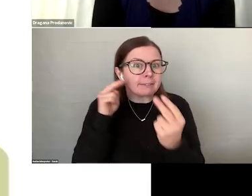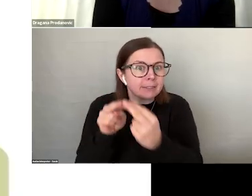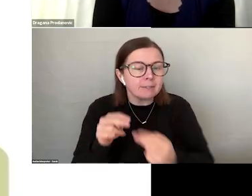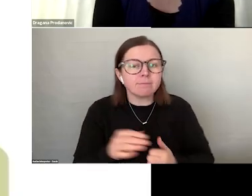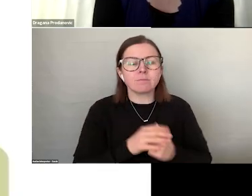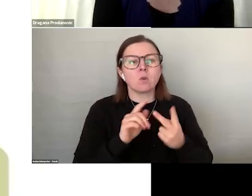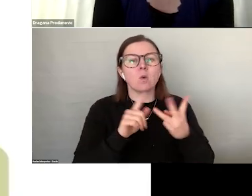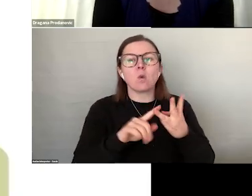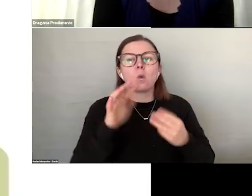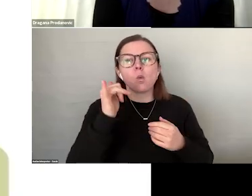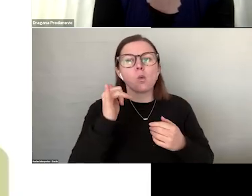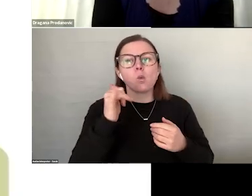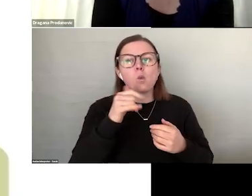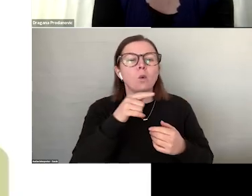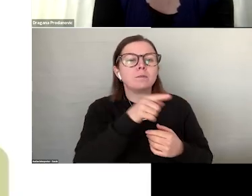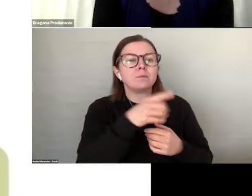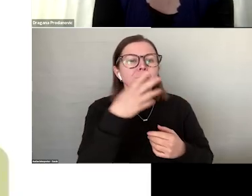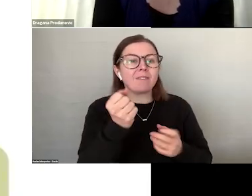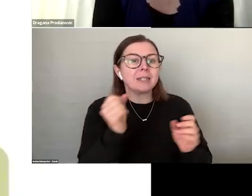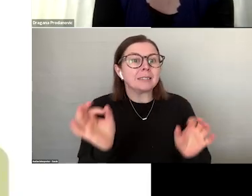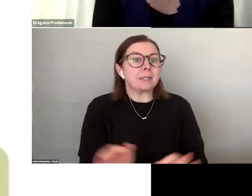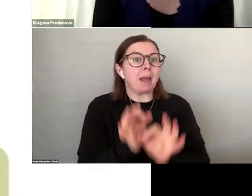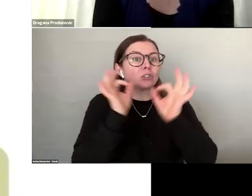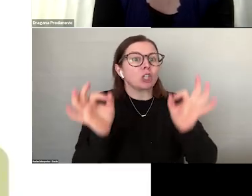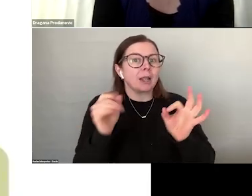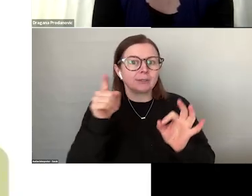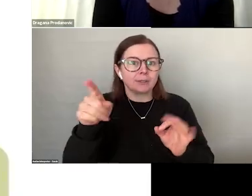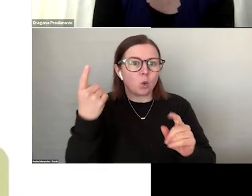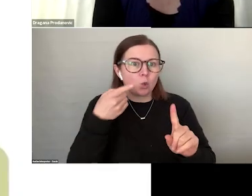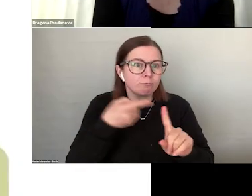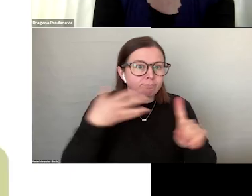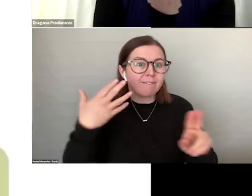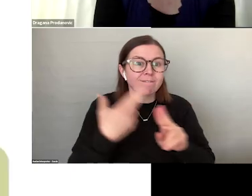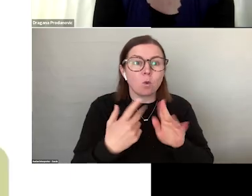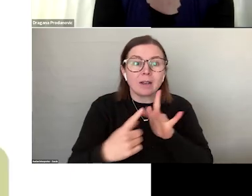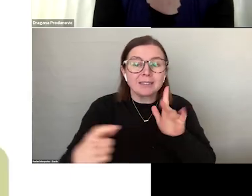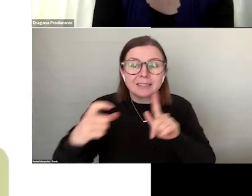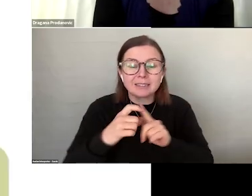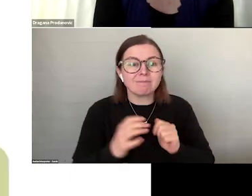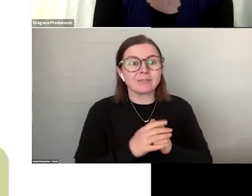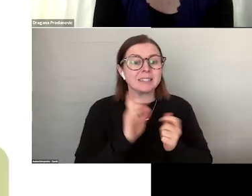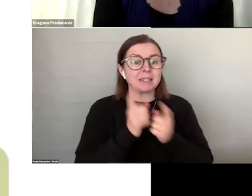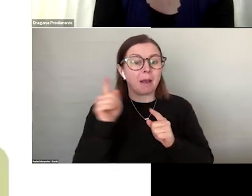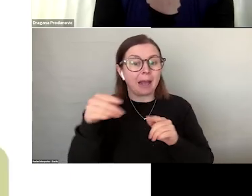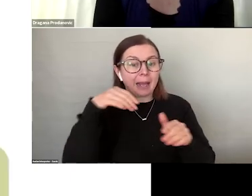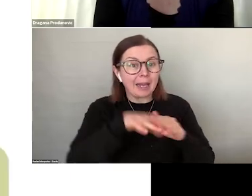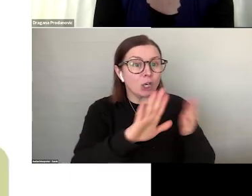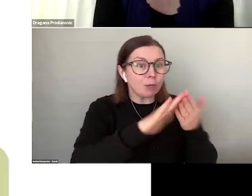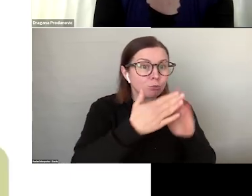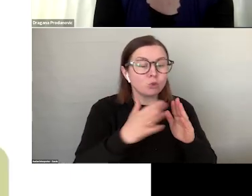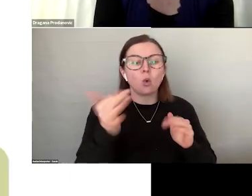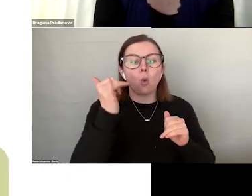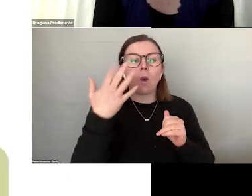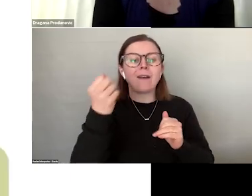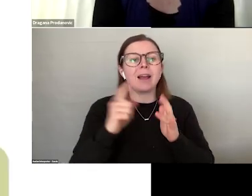secondary care, they might be accessing a specialist intellectual disability team. Sometimes they're in the community, sometimes in outpatient